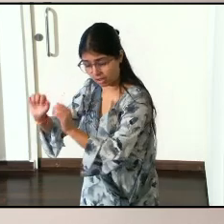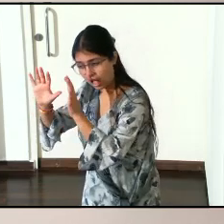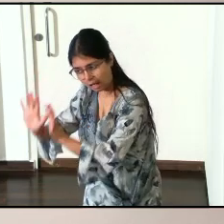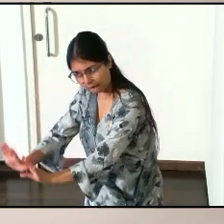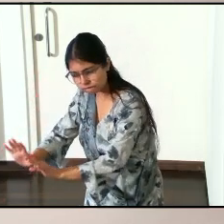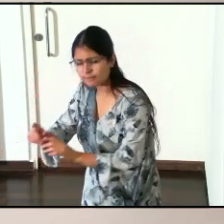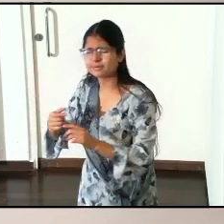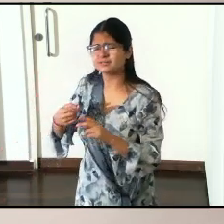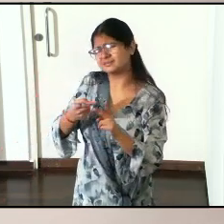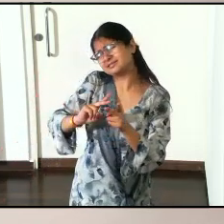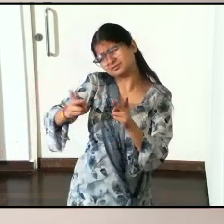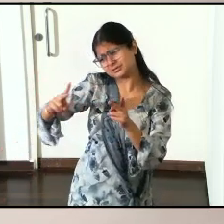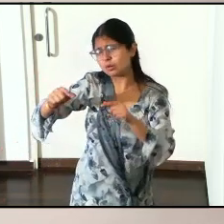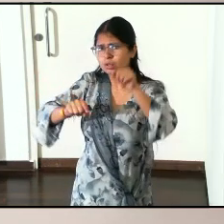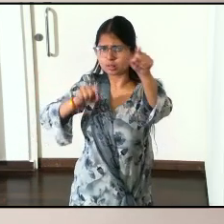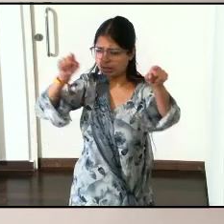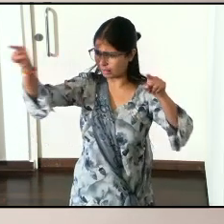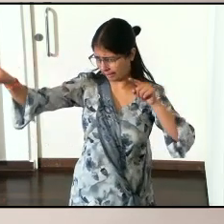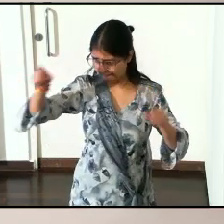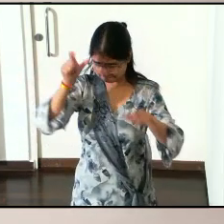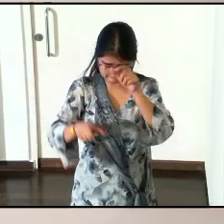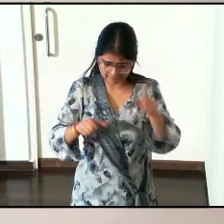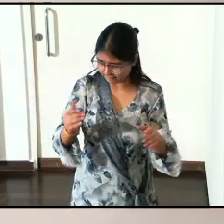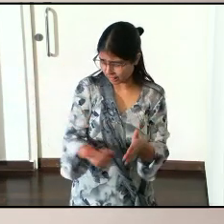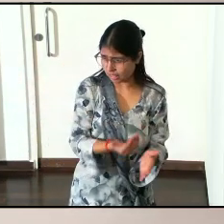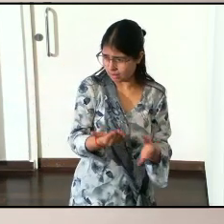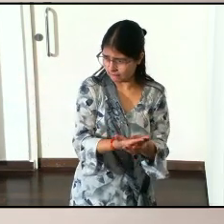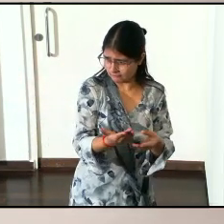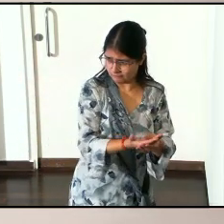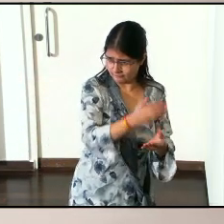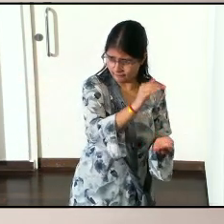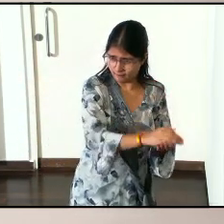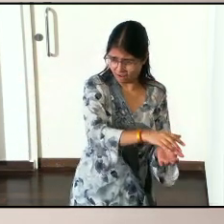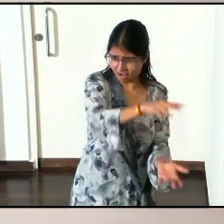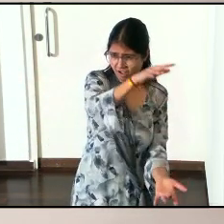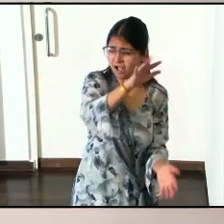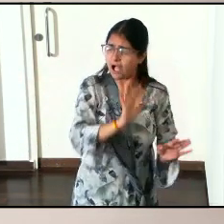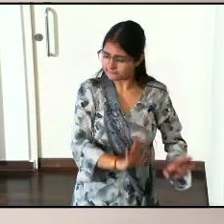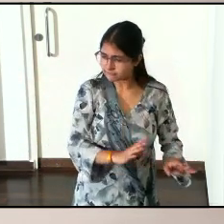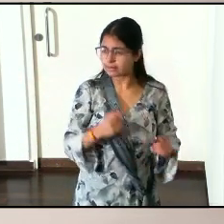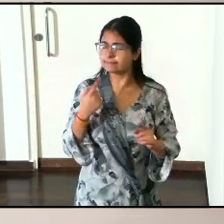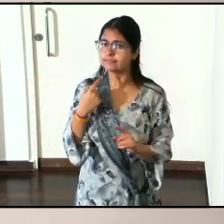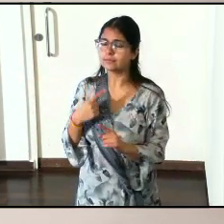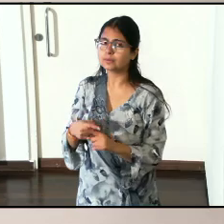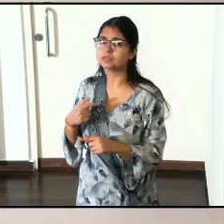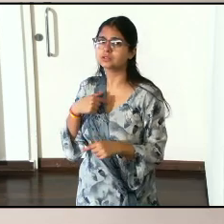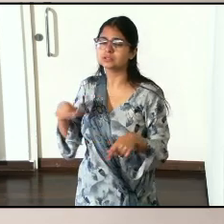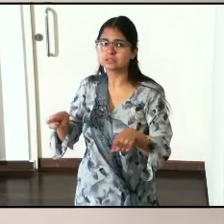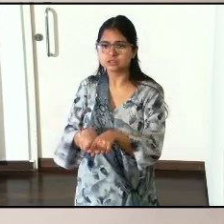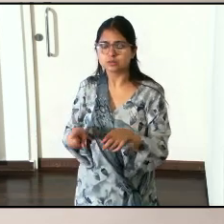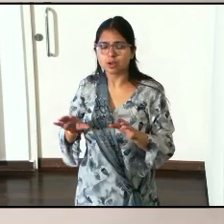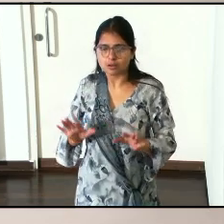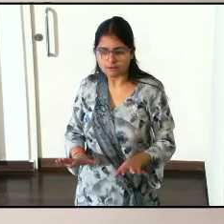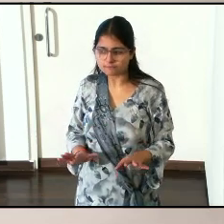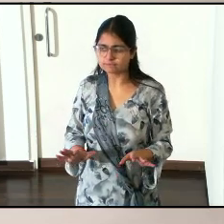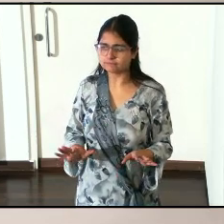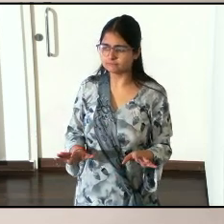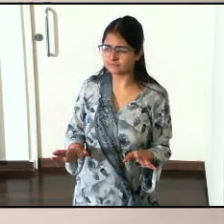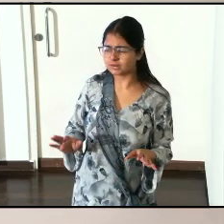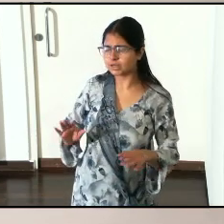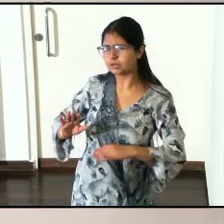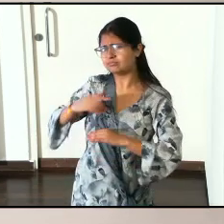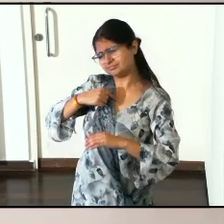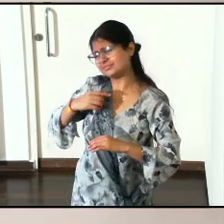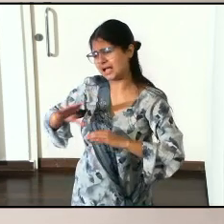on. So it's not for that. That wasn't and I ought to have perhaps looked for, and then I